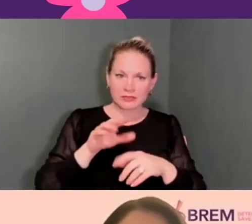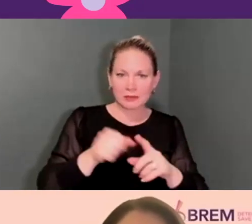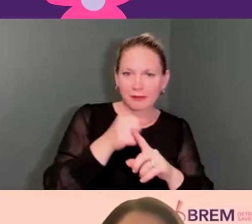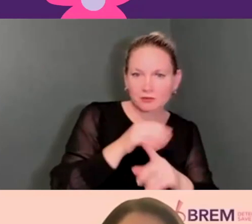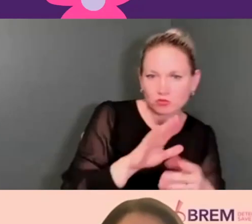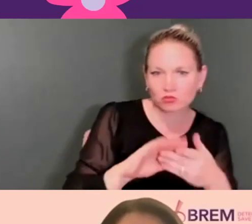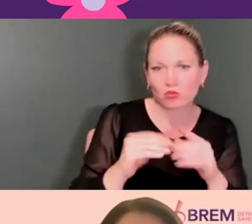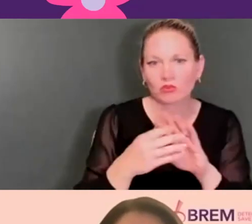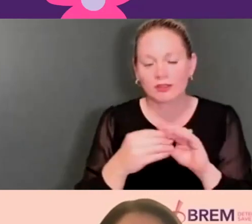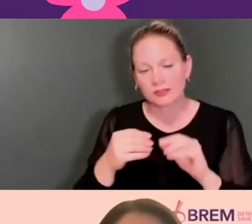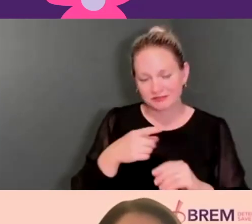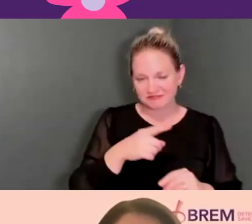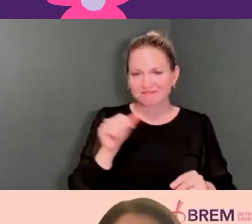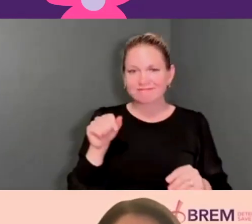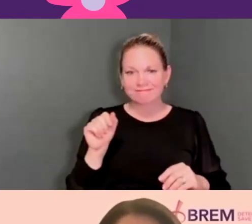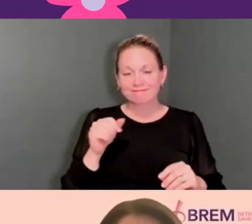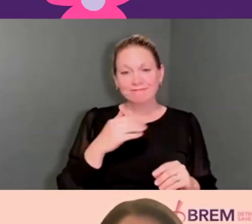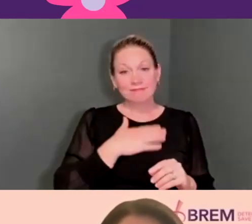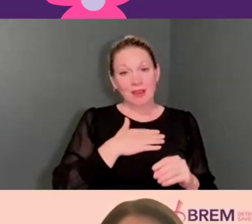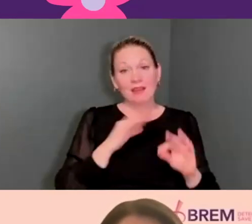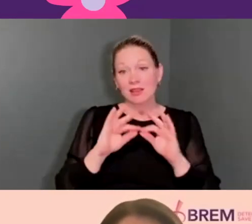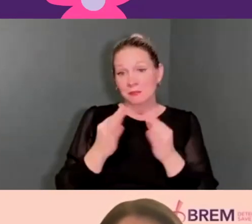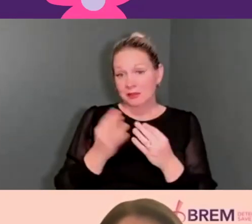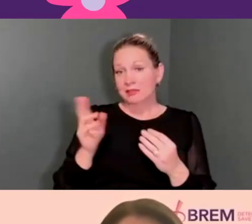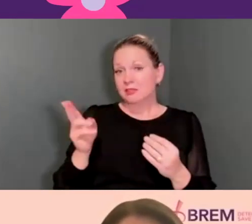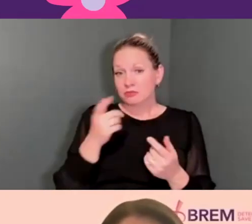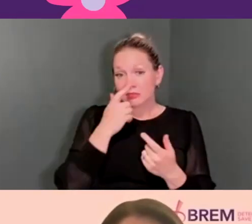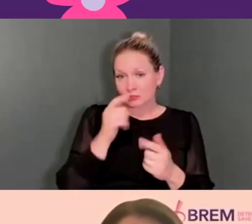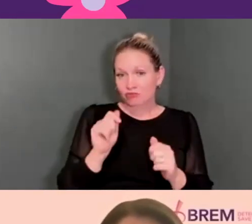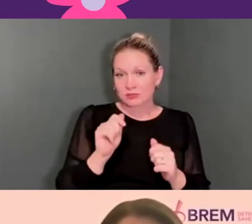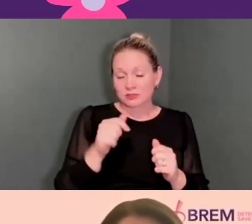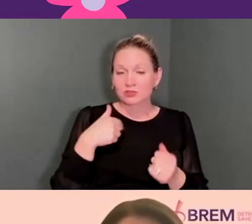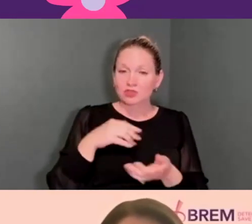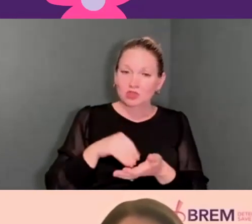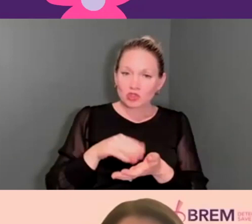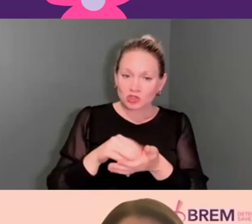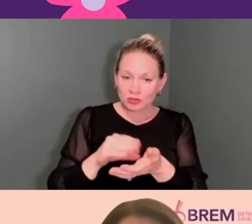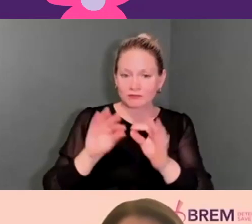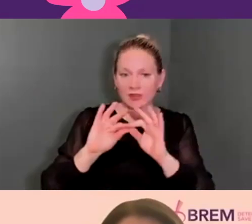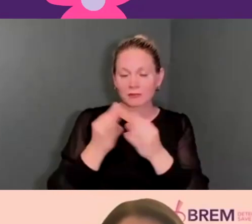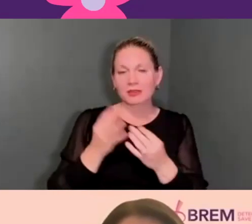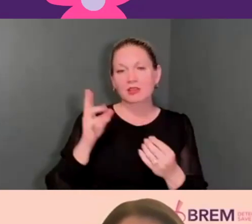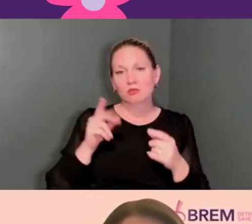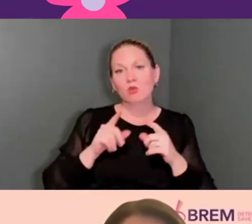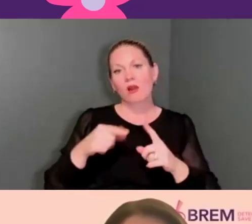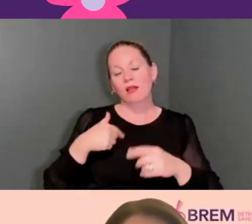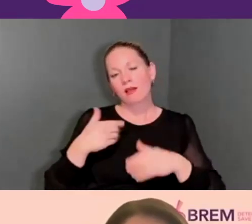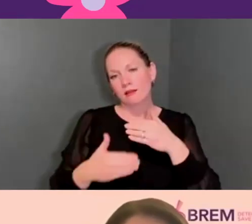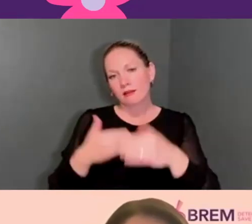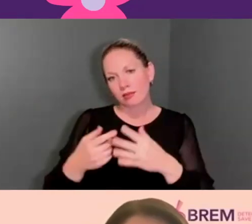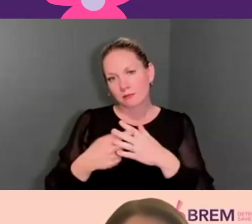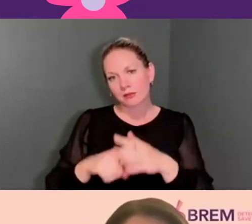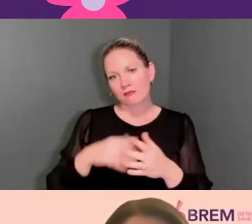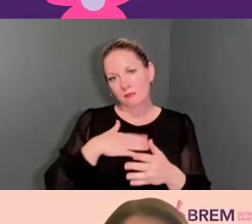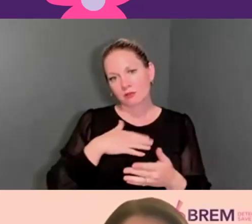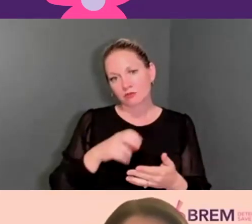Absolutely, yes. So my family history was a little bit interesting to learn about as I was going through, I guess, the beginning of my journey. I